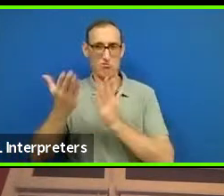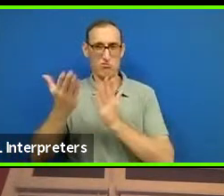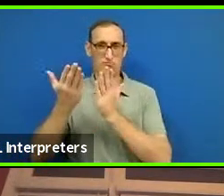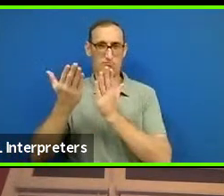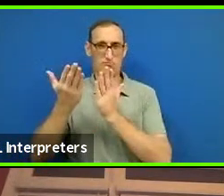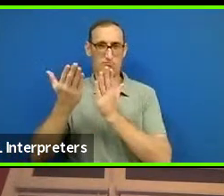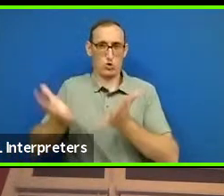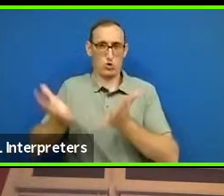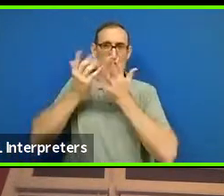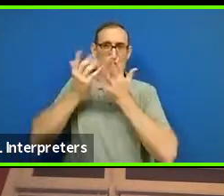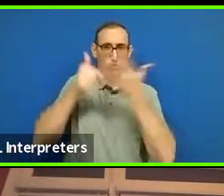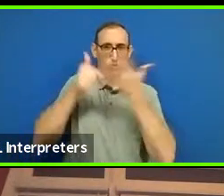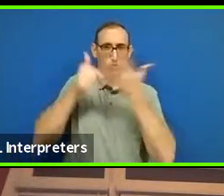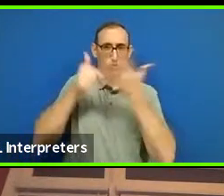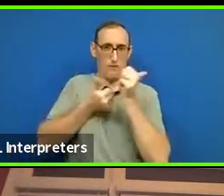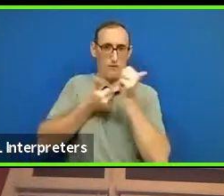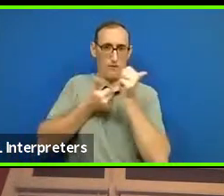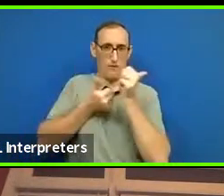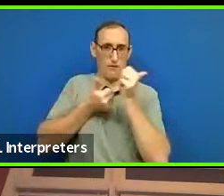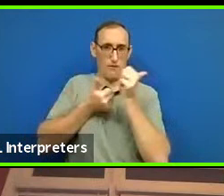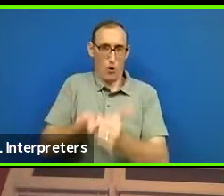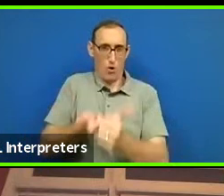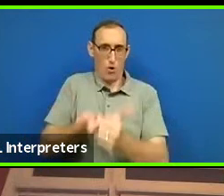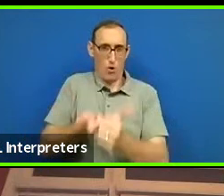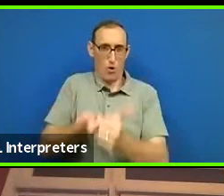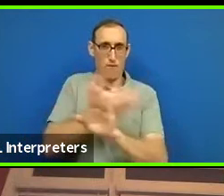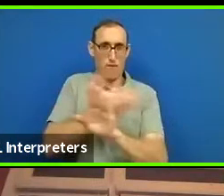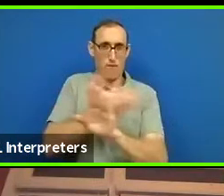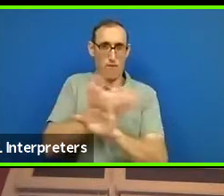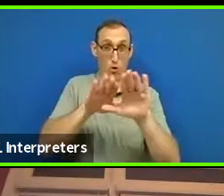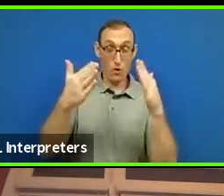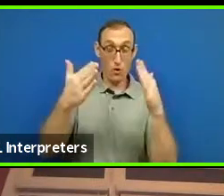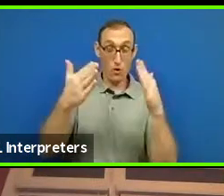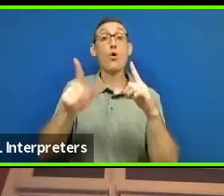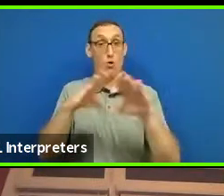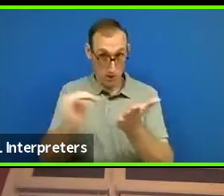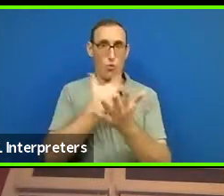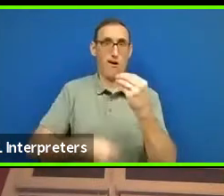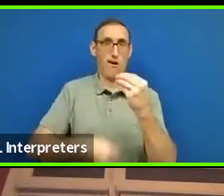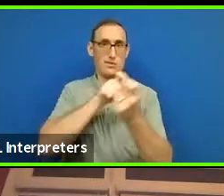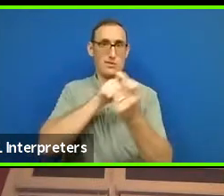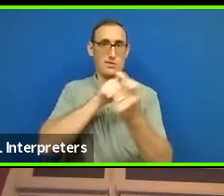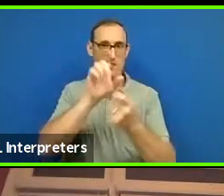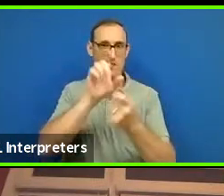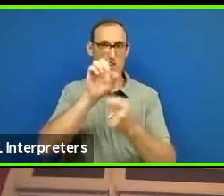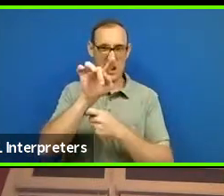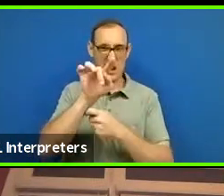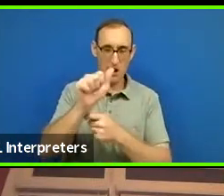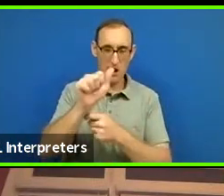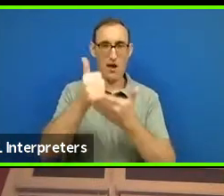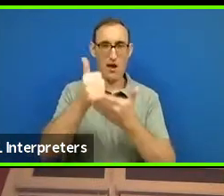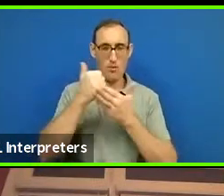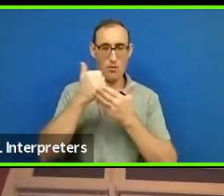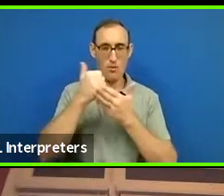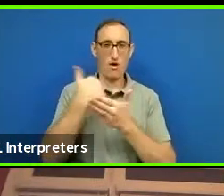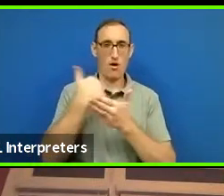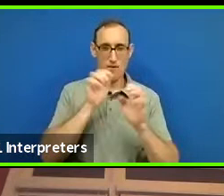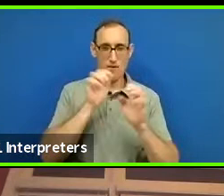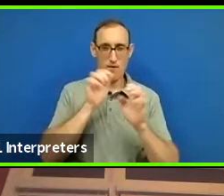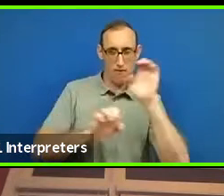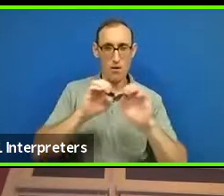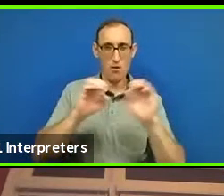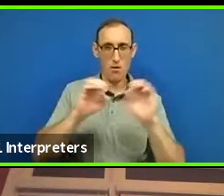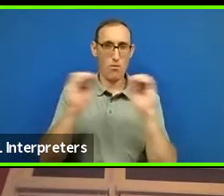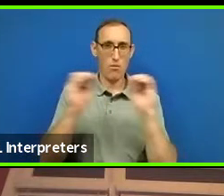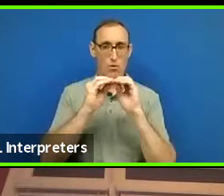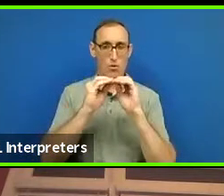do reopen, really hope to add our specific data to be able to evaluate that as well. We'll have an additional data set once